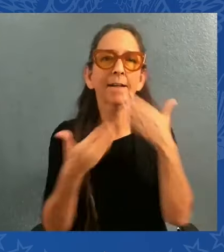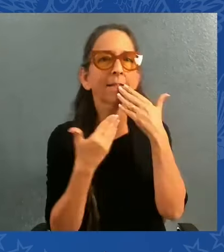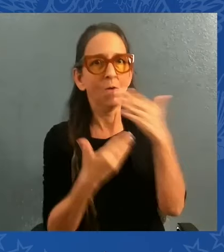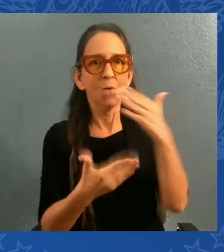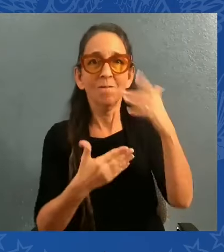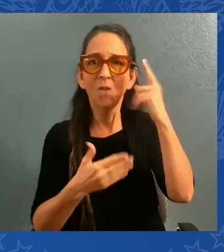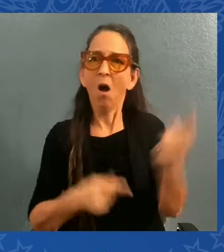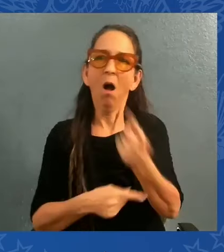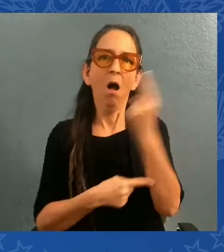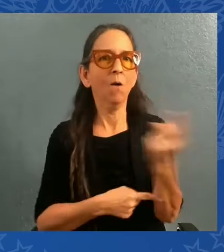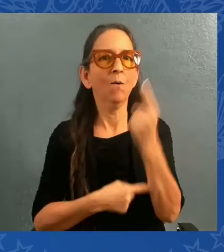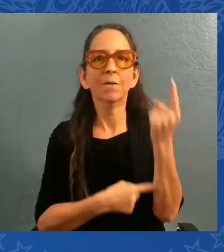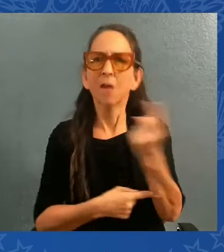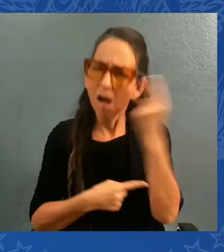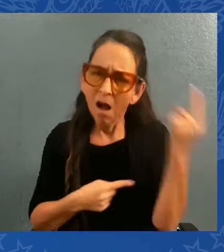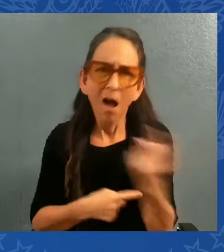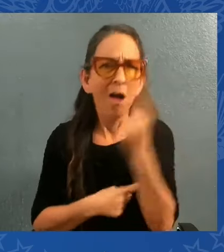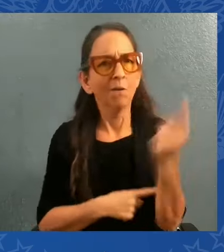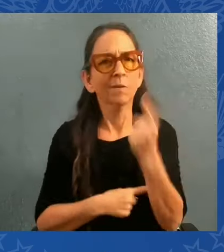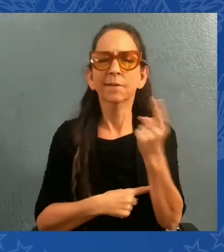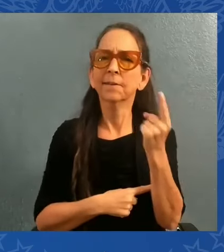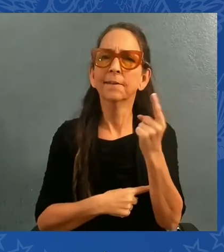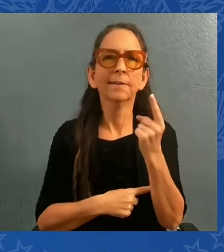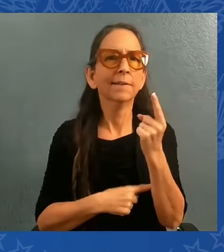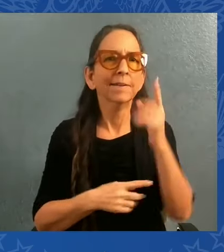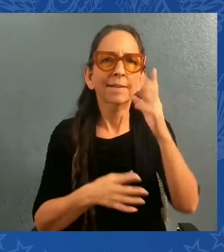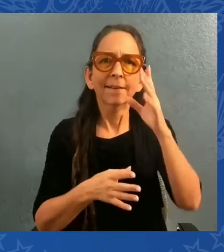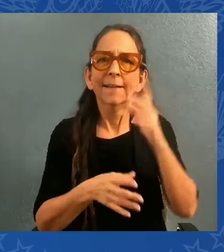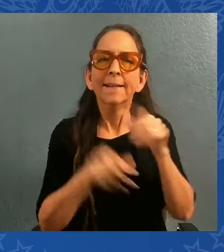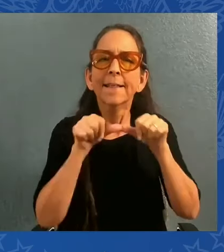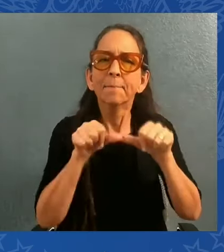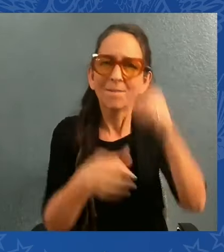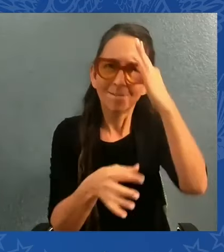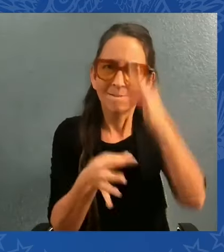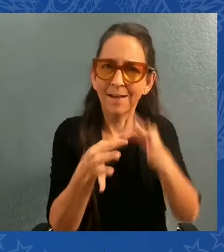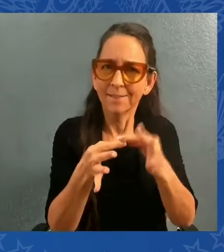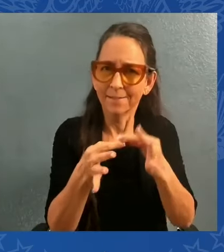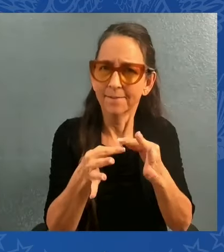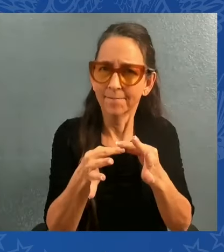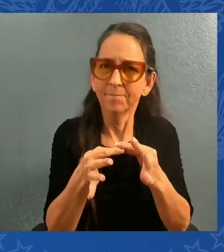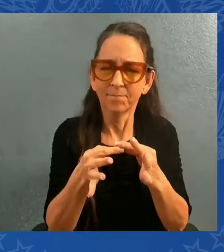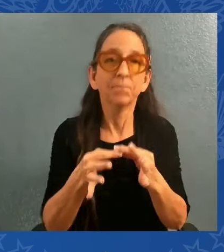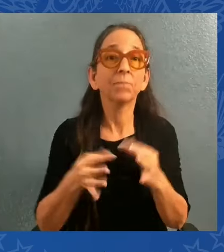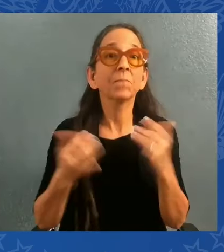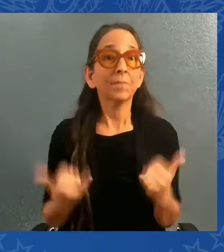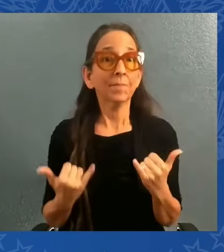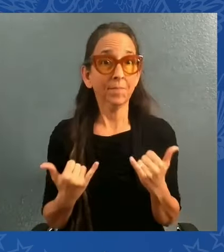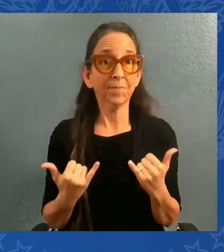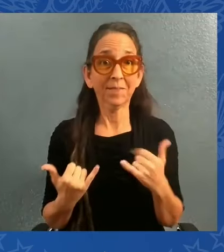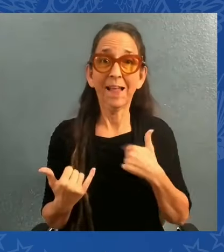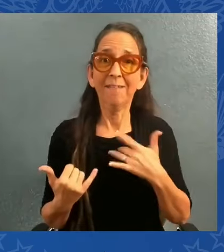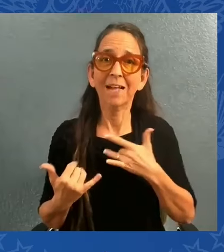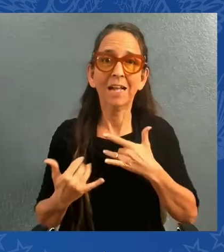always keeping the faith. With that, it is my great privilege and my